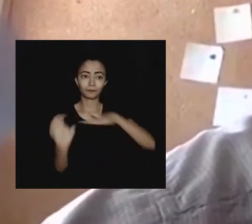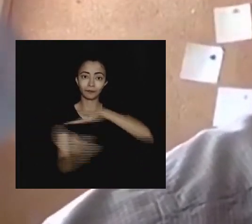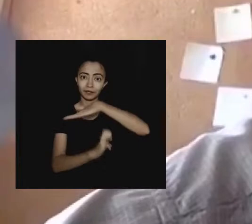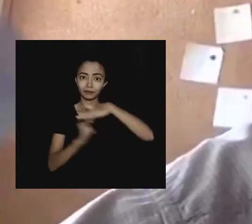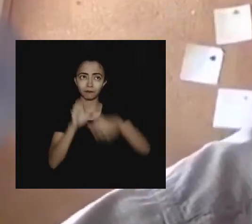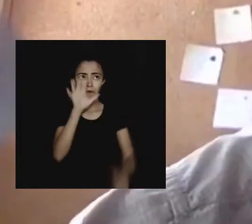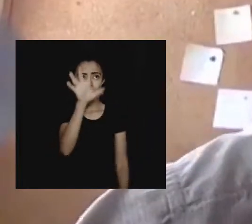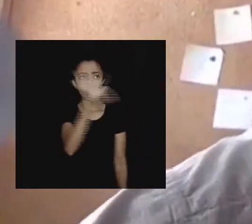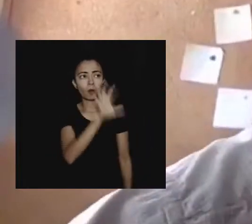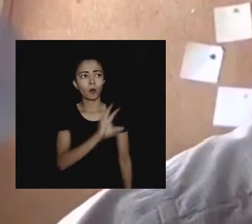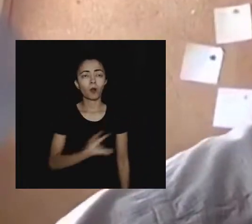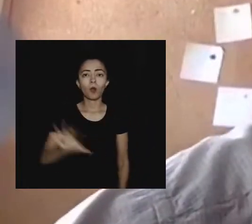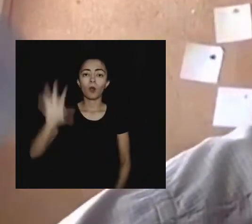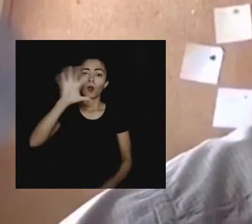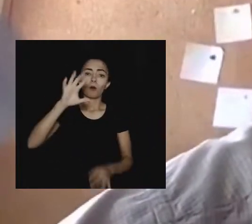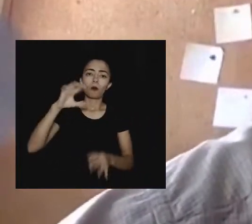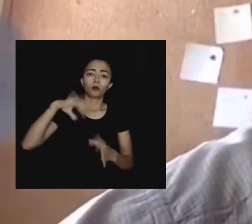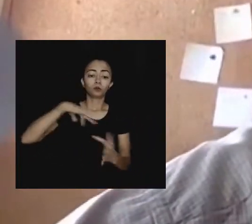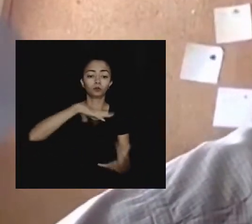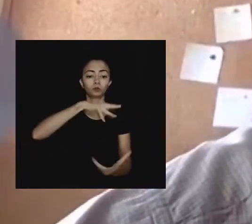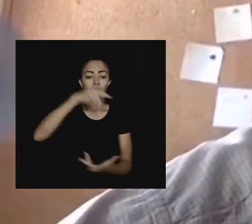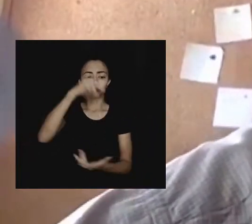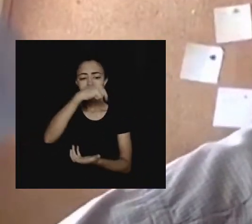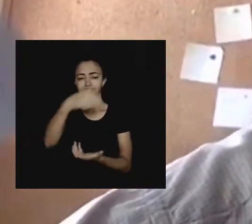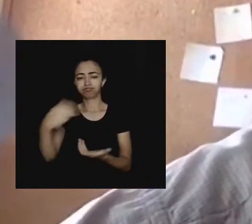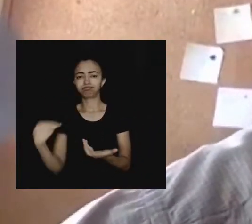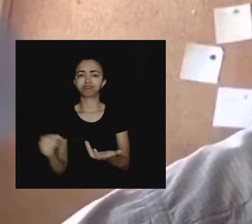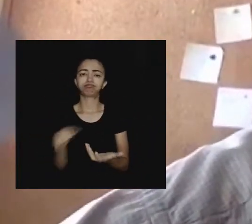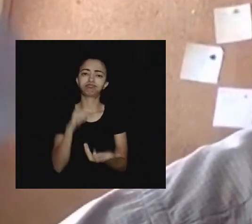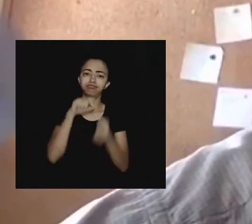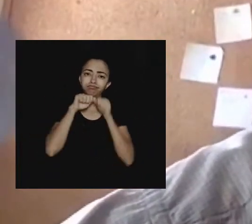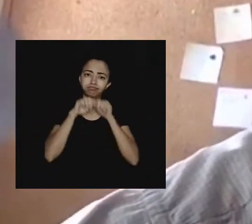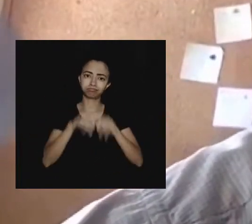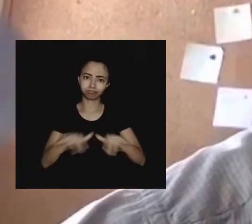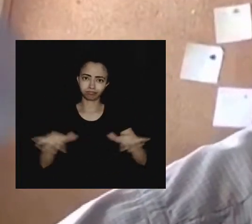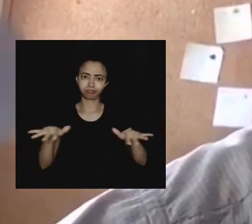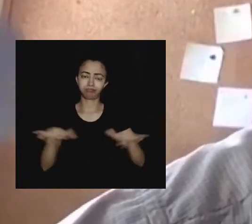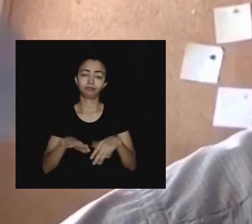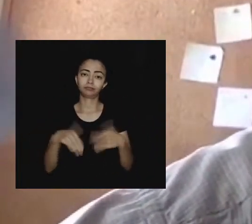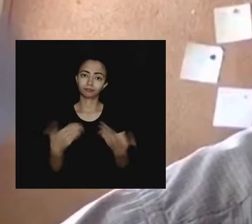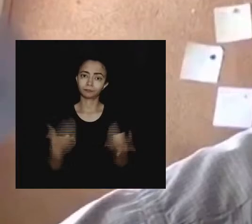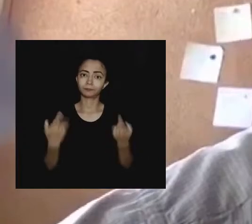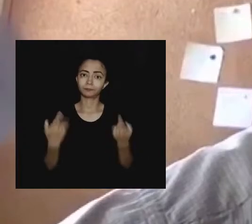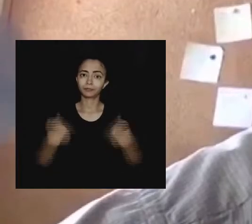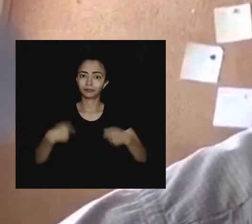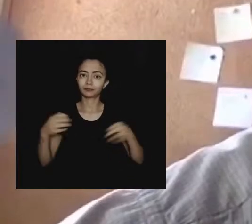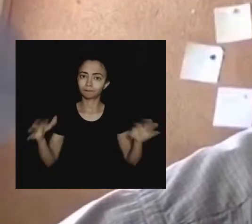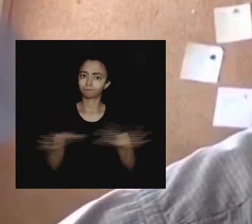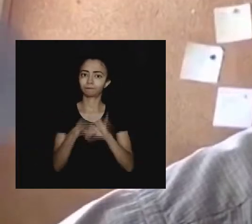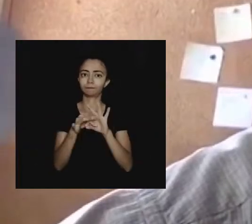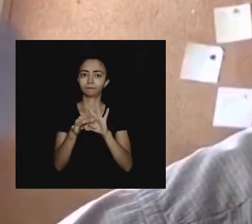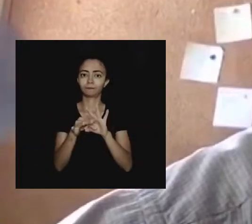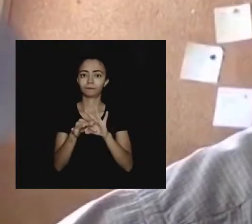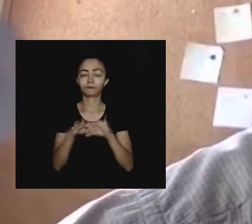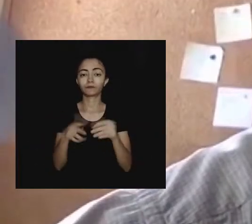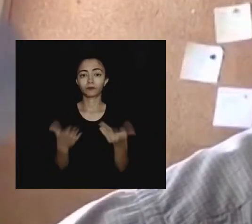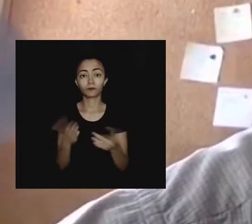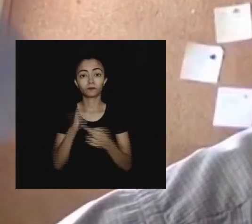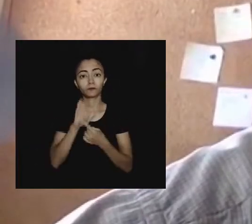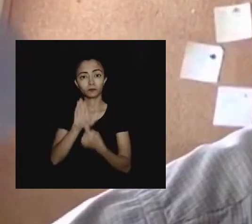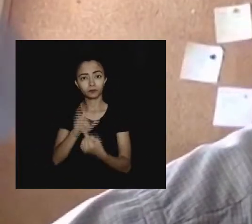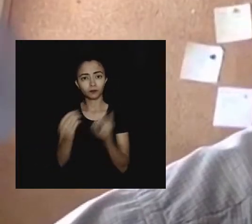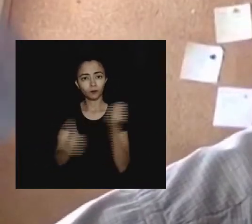this report. It's industries and manufacturers that are all over the country, the world, the globe. We have